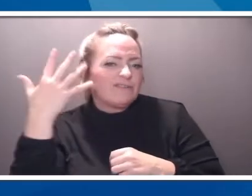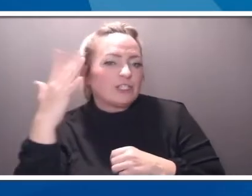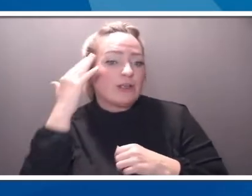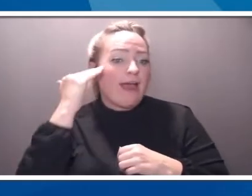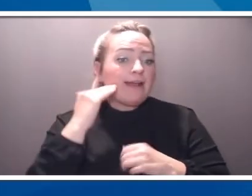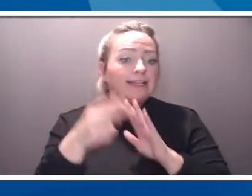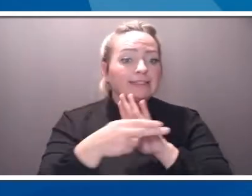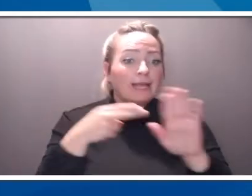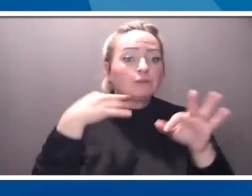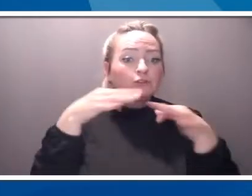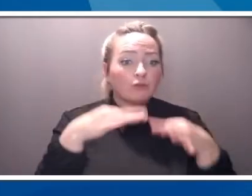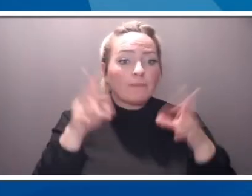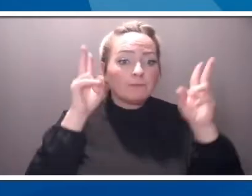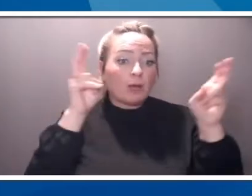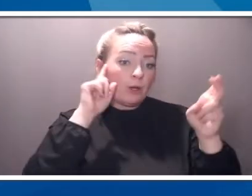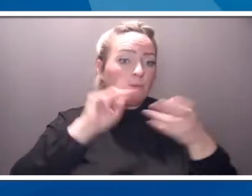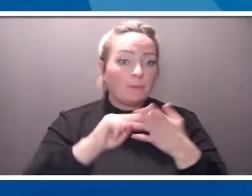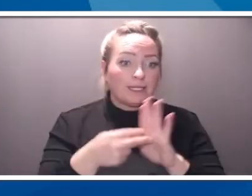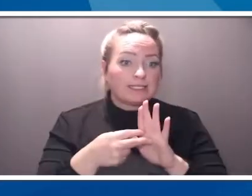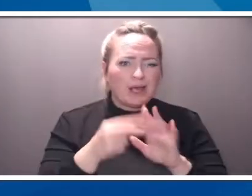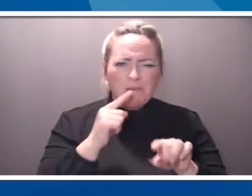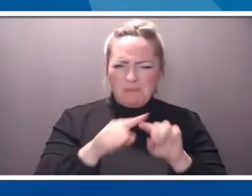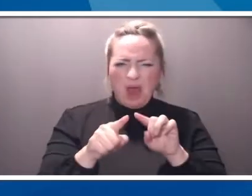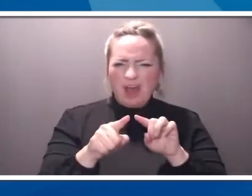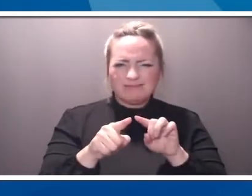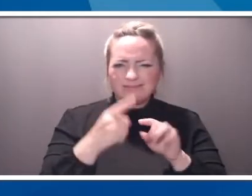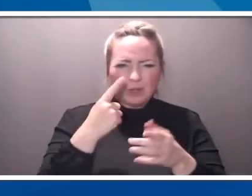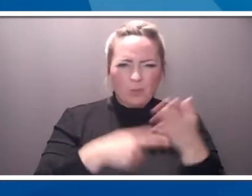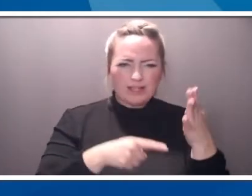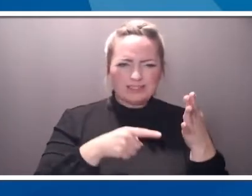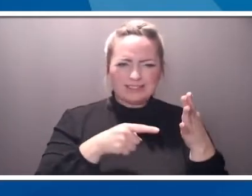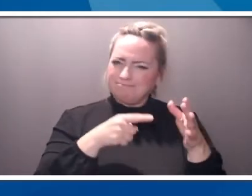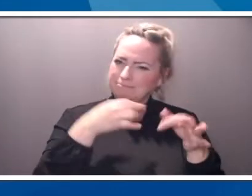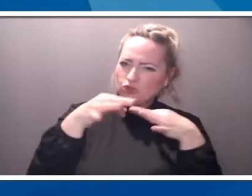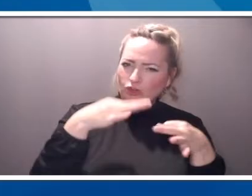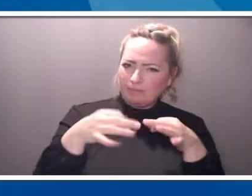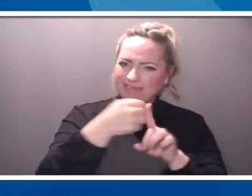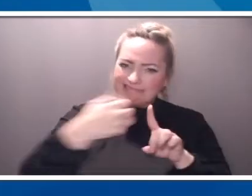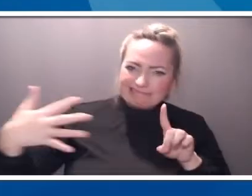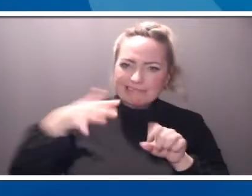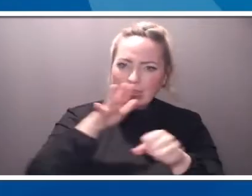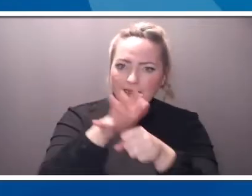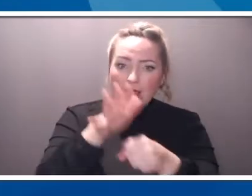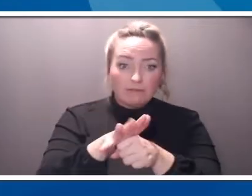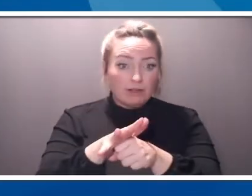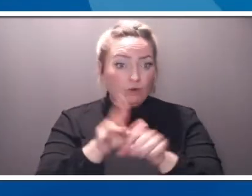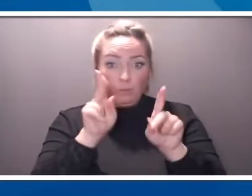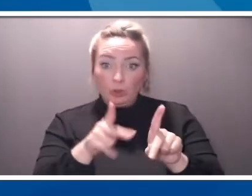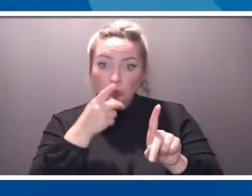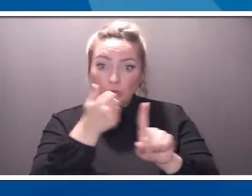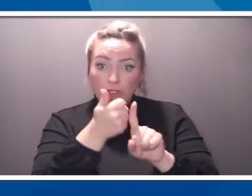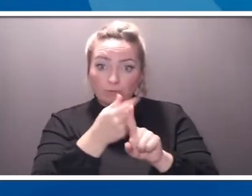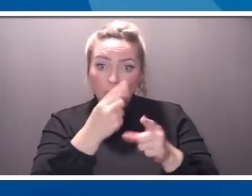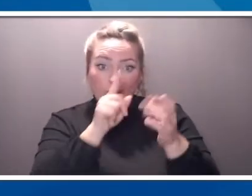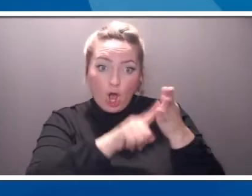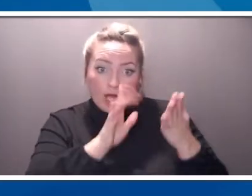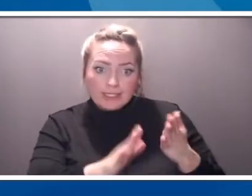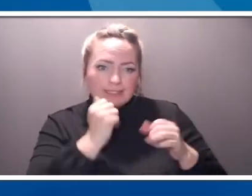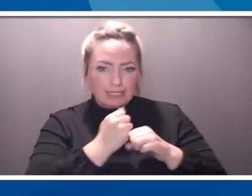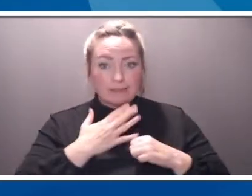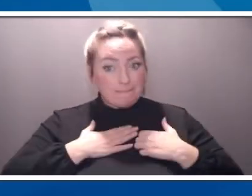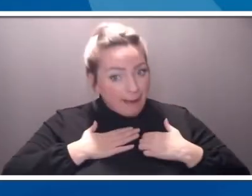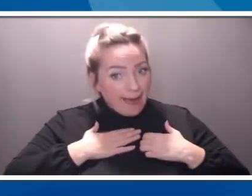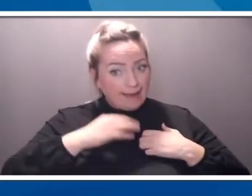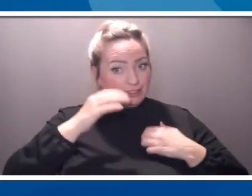seen 246, headings and labels describe topic or purpose. But what is descriptive enough? Again, as somebody who's doing